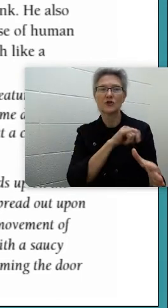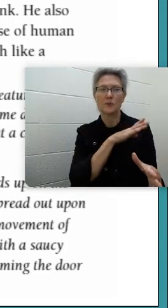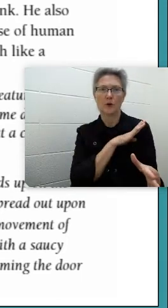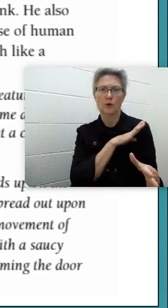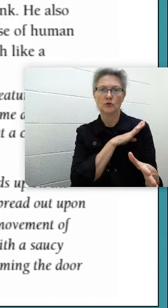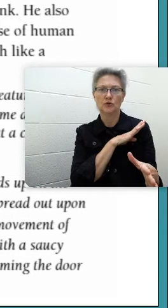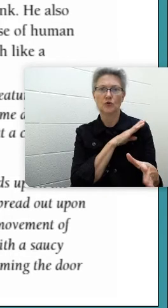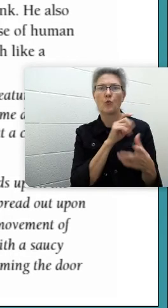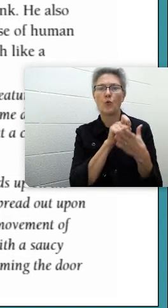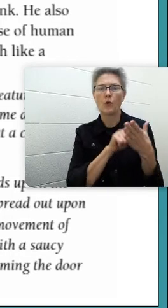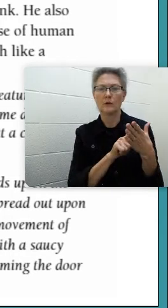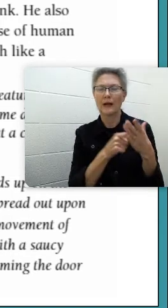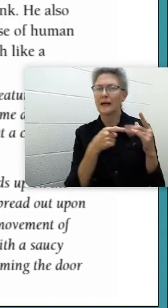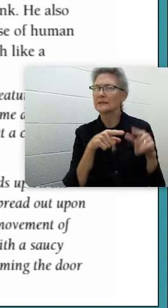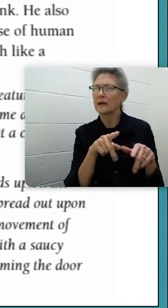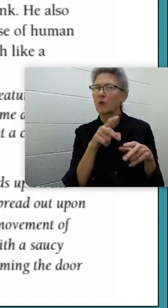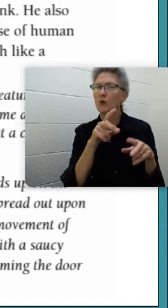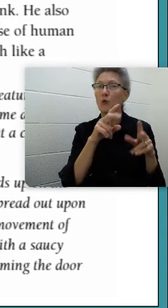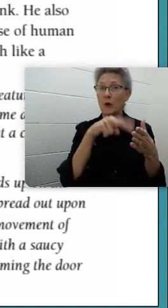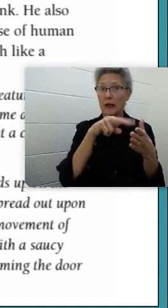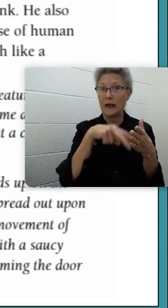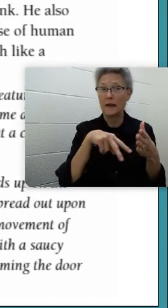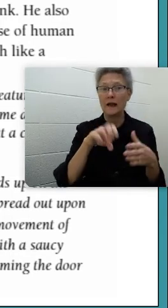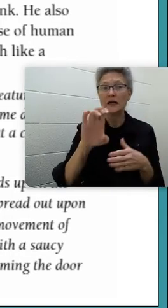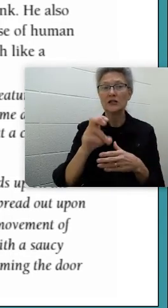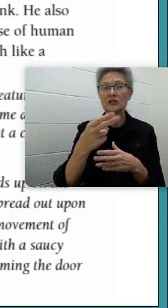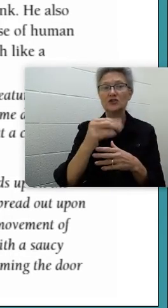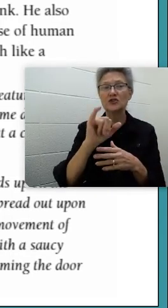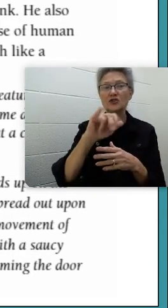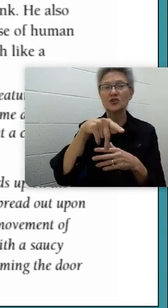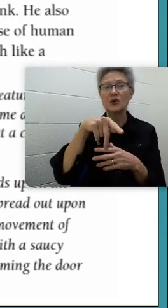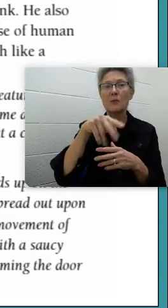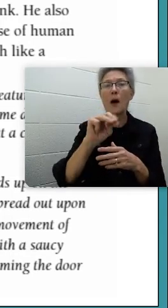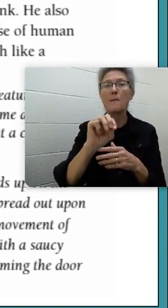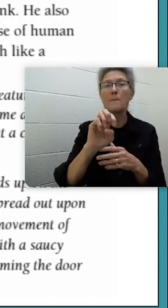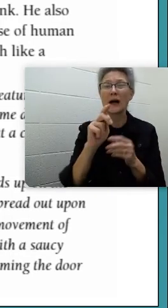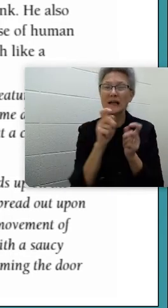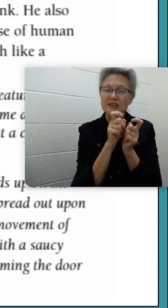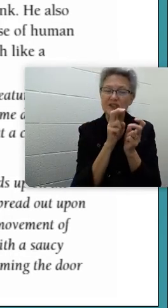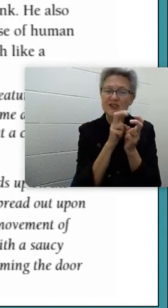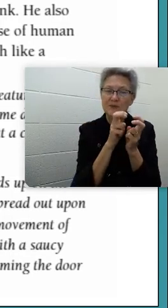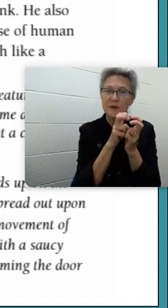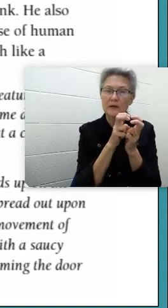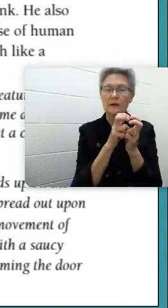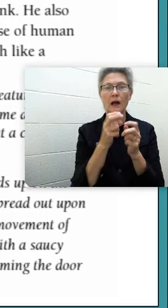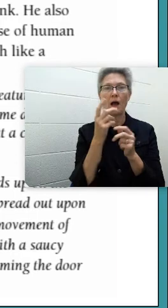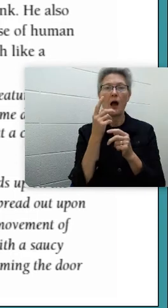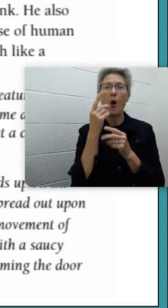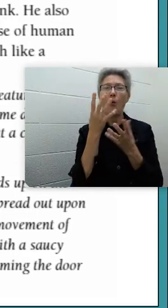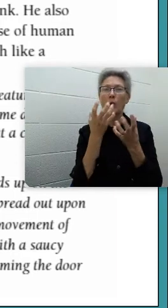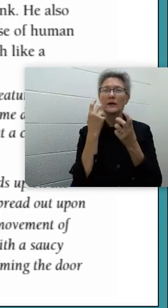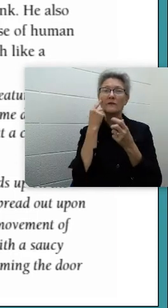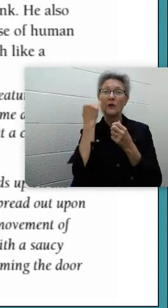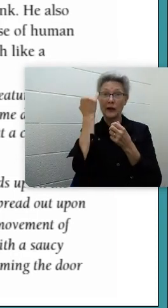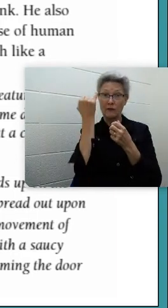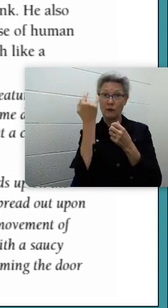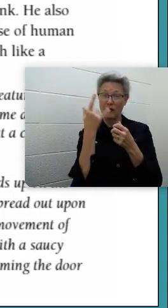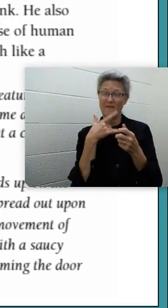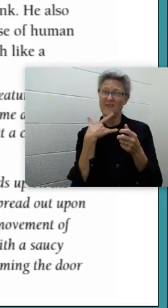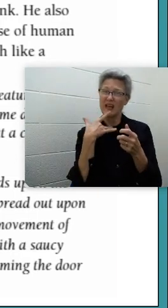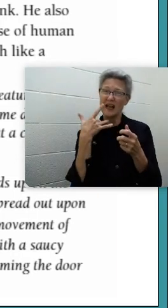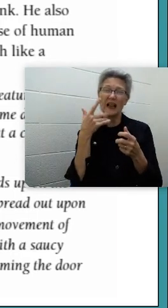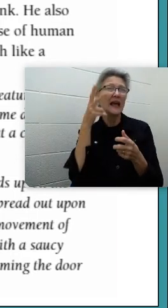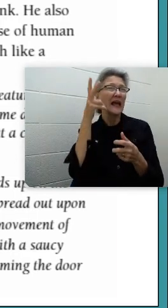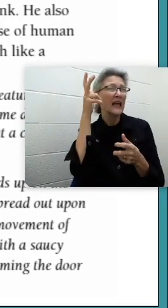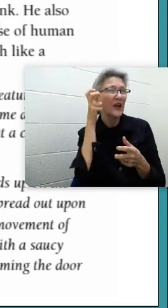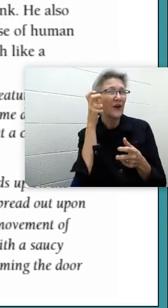wrote. So as I'm reading The Chipmunk, I want you to get an idea of what you feel, hear, or see. Follow along as I